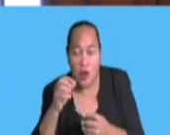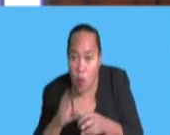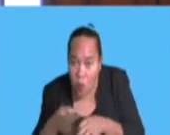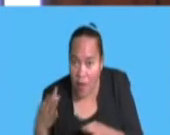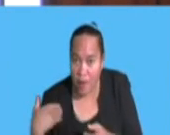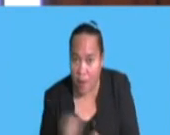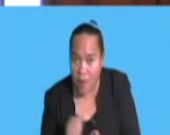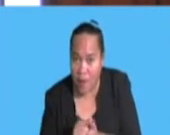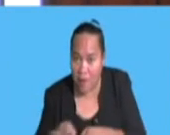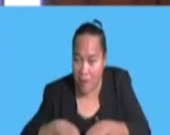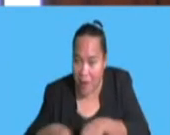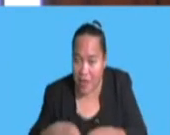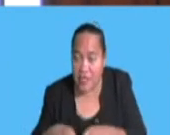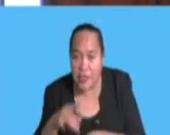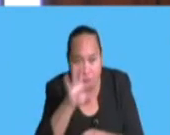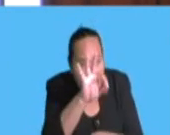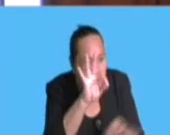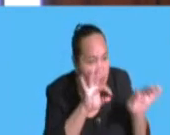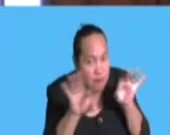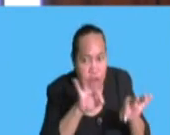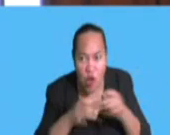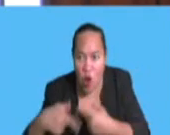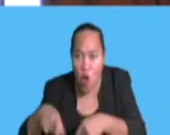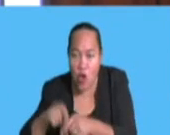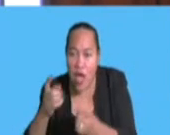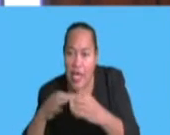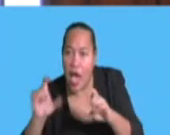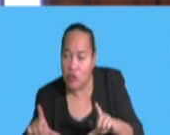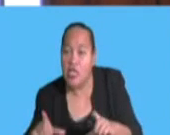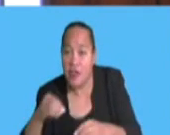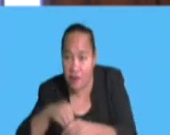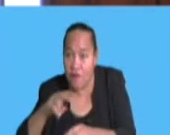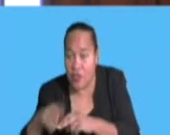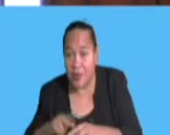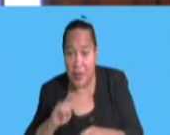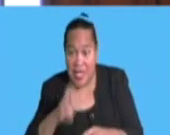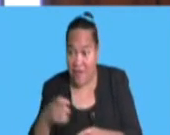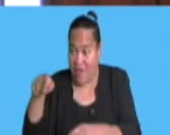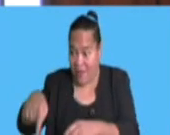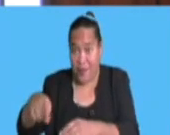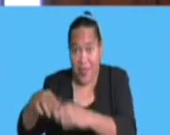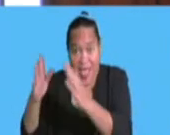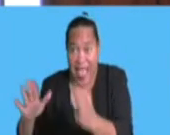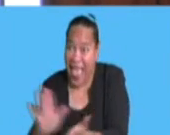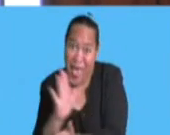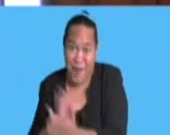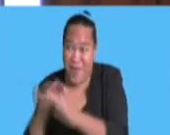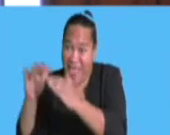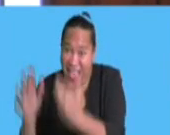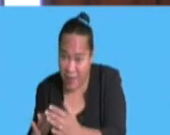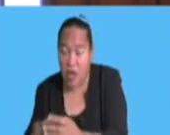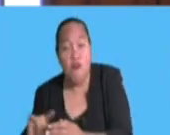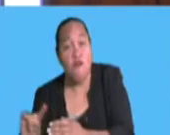through properly elected local councils in Fiji, I have realized that a happy home is first built on a foundation of